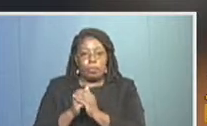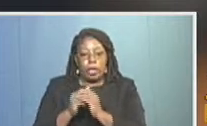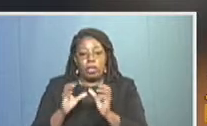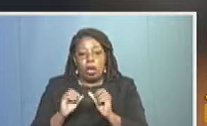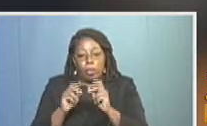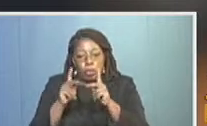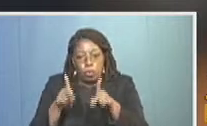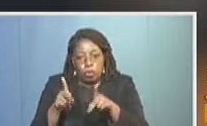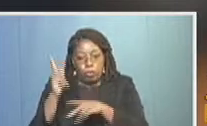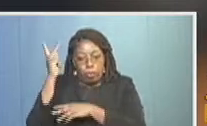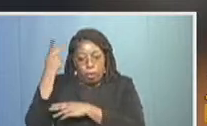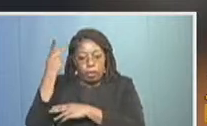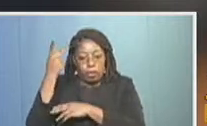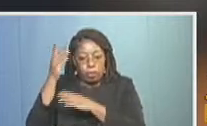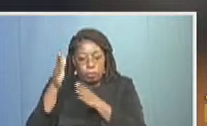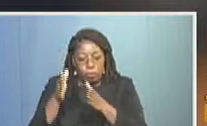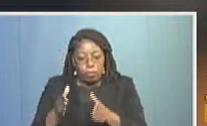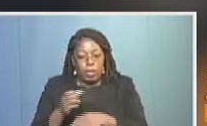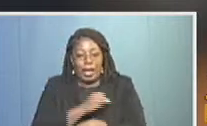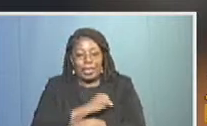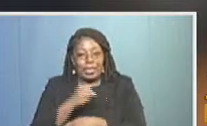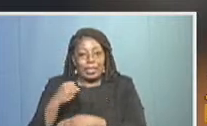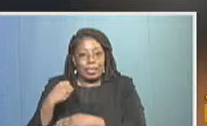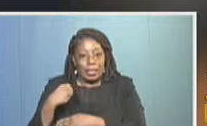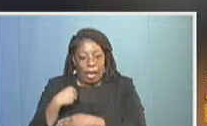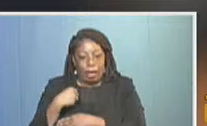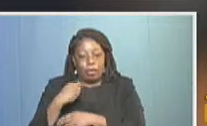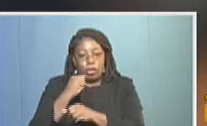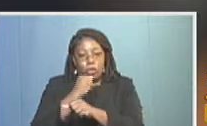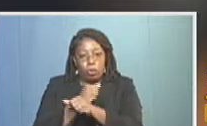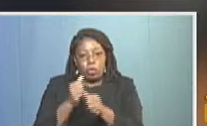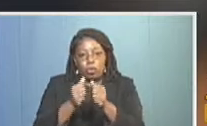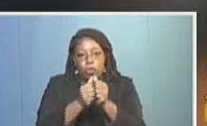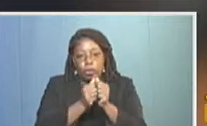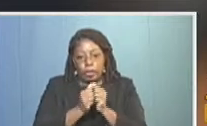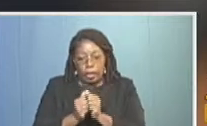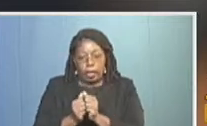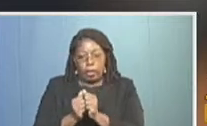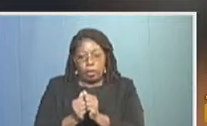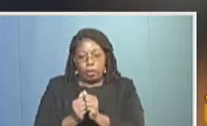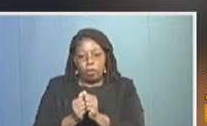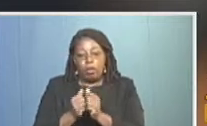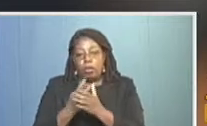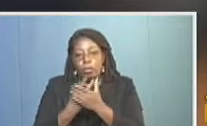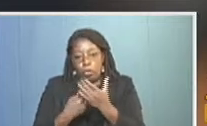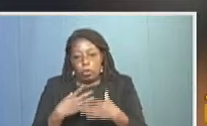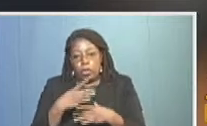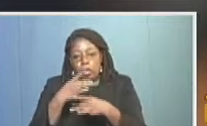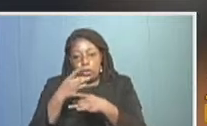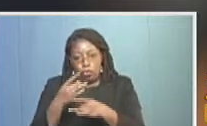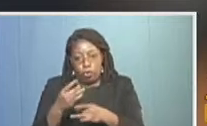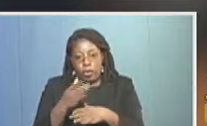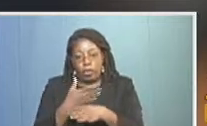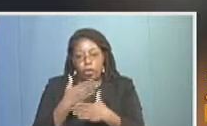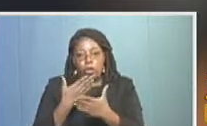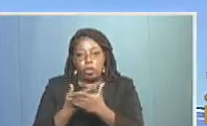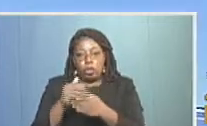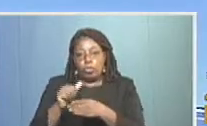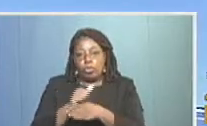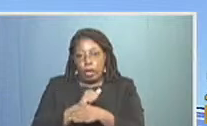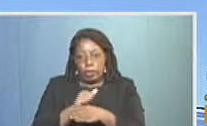for parliamentarians and parliamentary staff to collaborate on issues of mutual interest and to share good